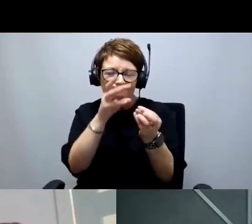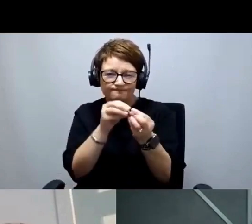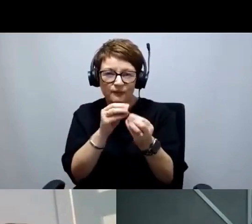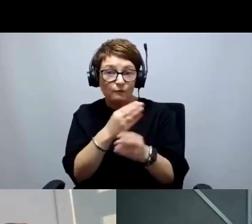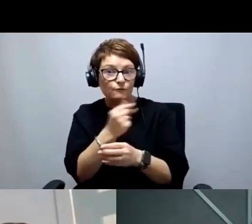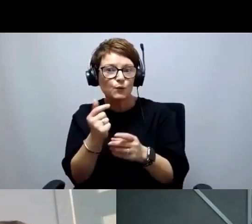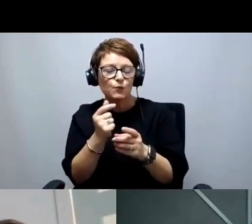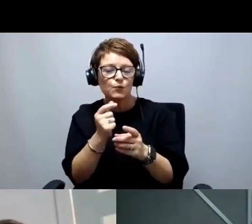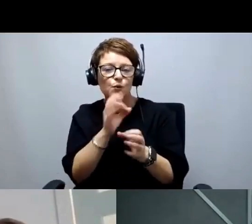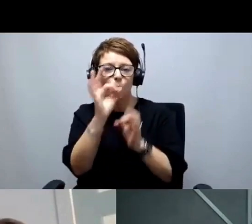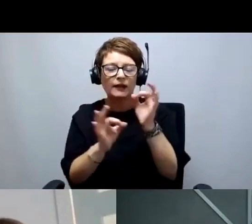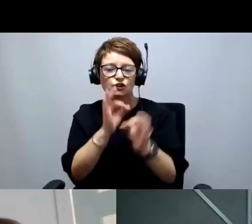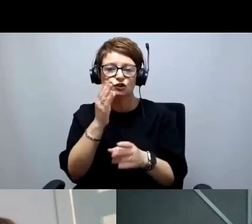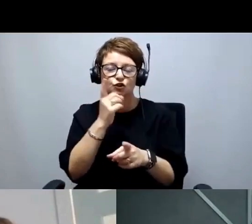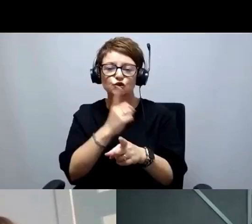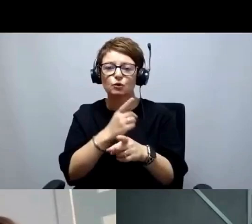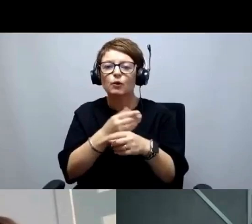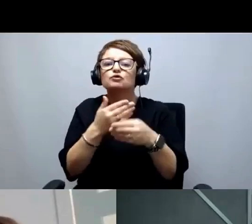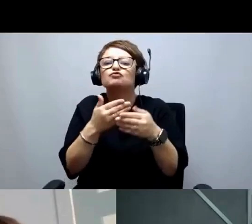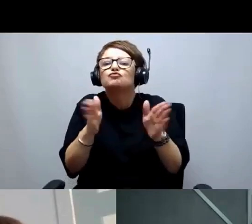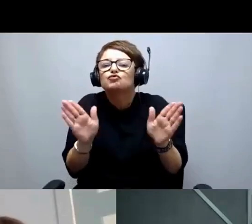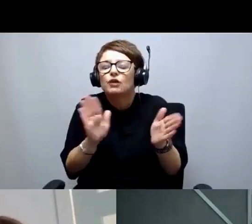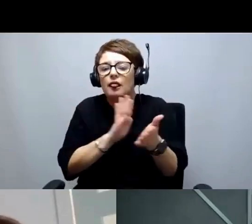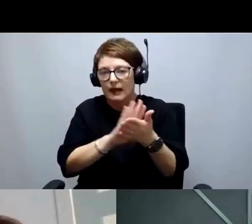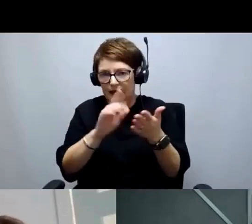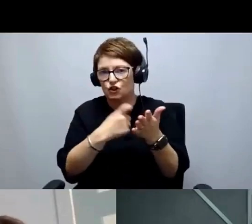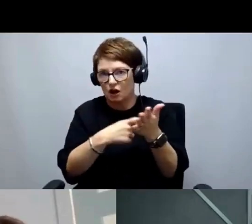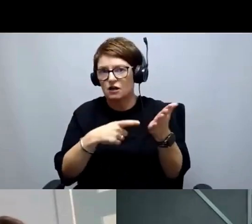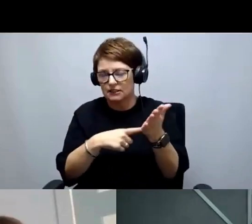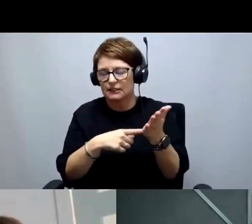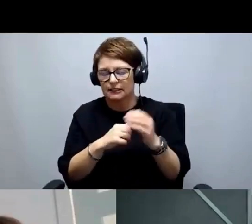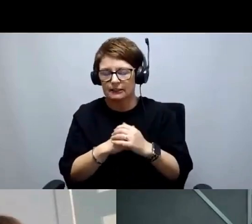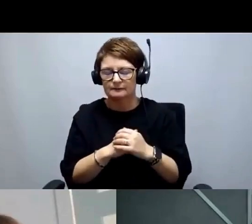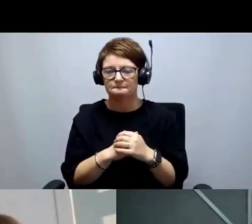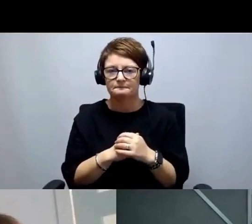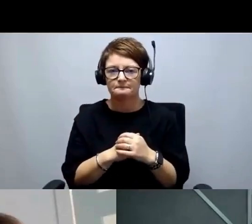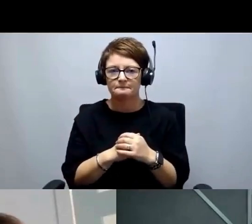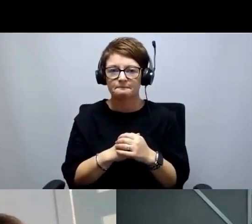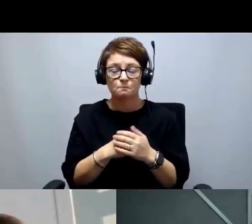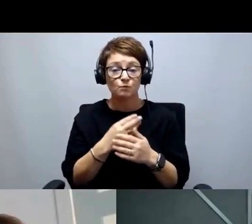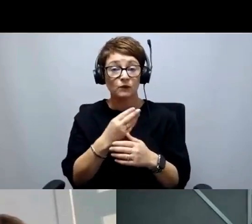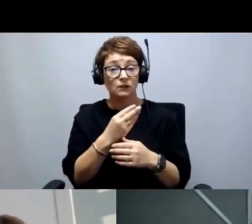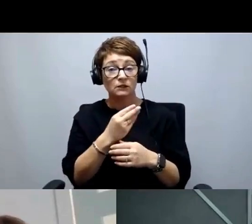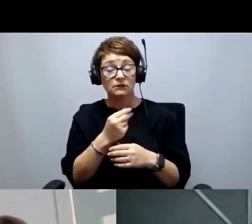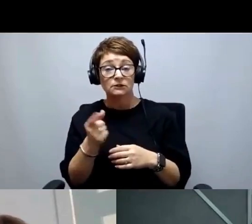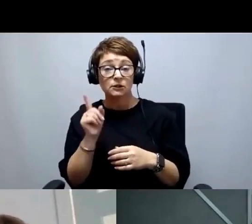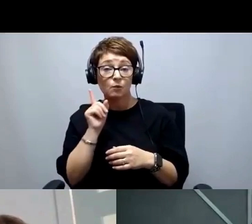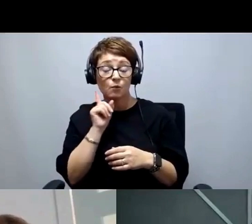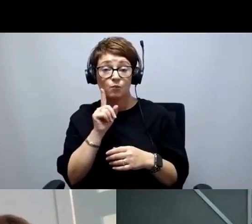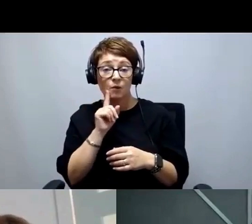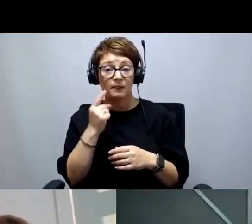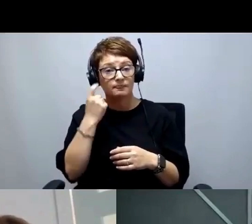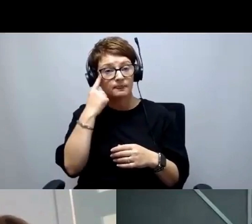talking about HRT generally. One is around, are there some women that this just really doesn't